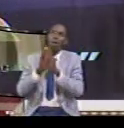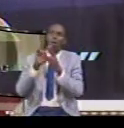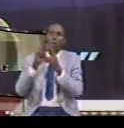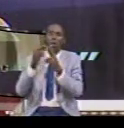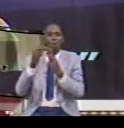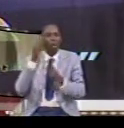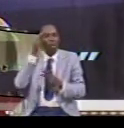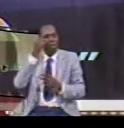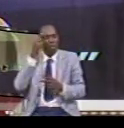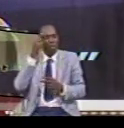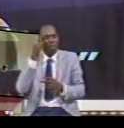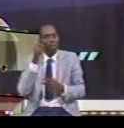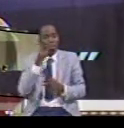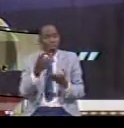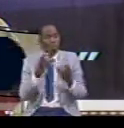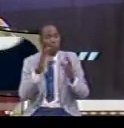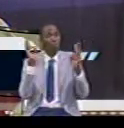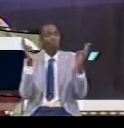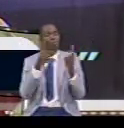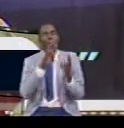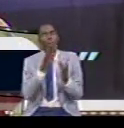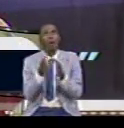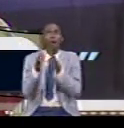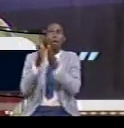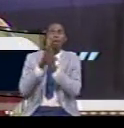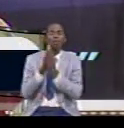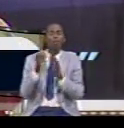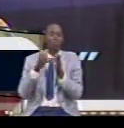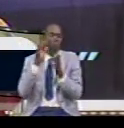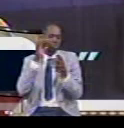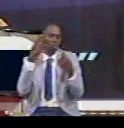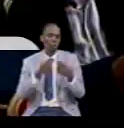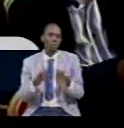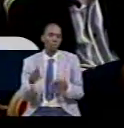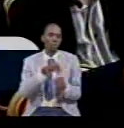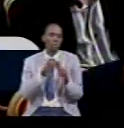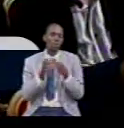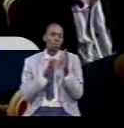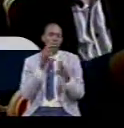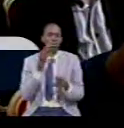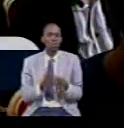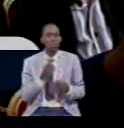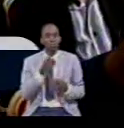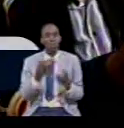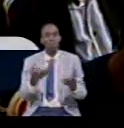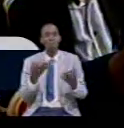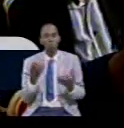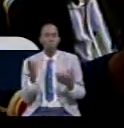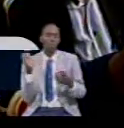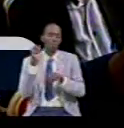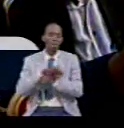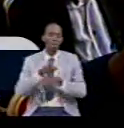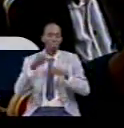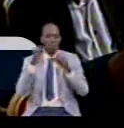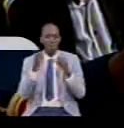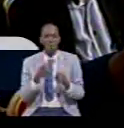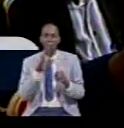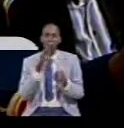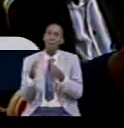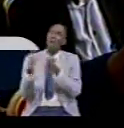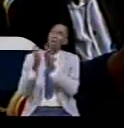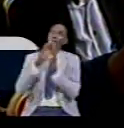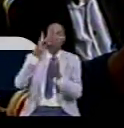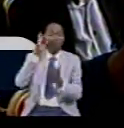think. You want victory and you're asking that tonight, it will happen. You want overcoming power and you're asking for